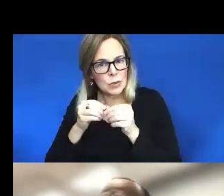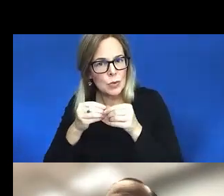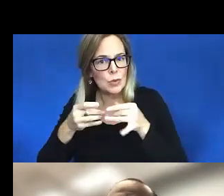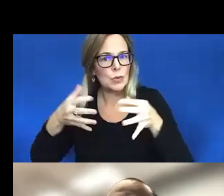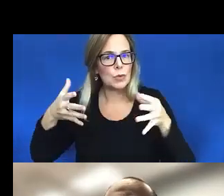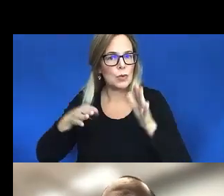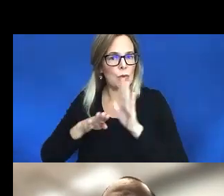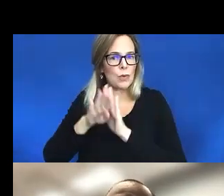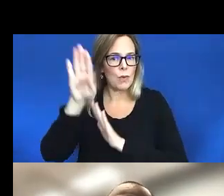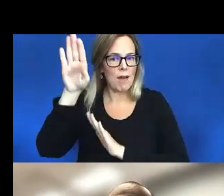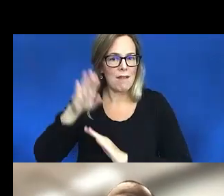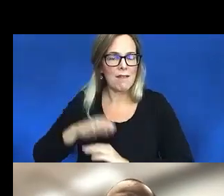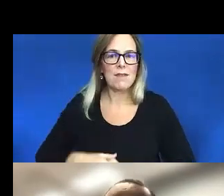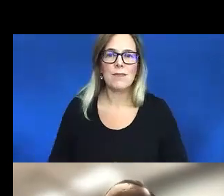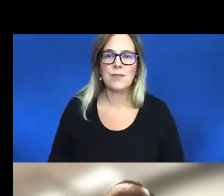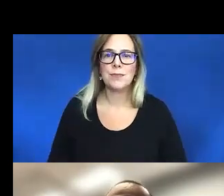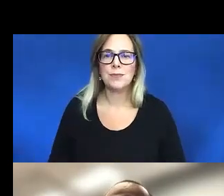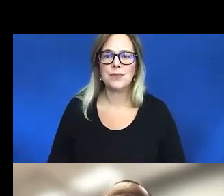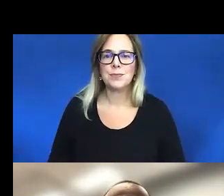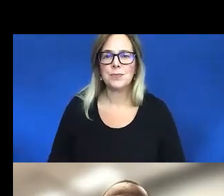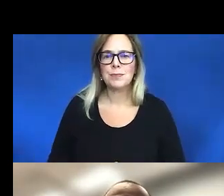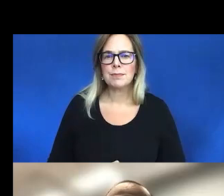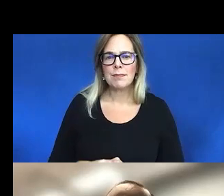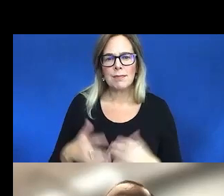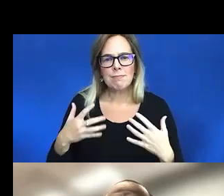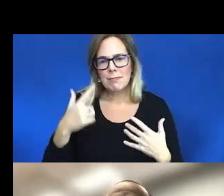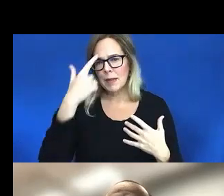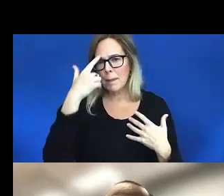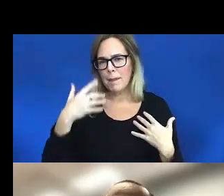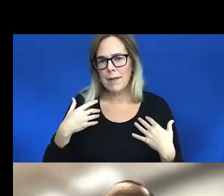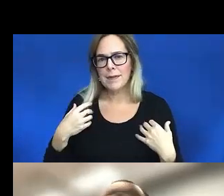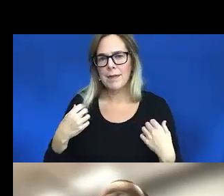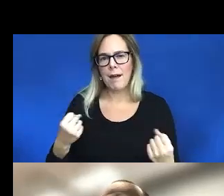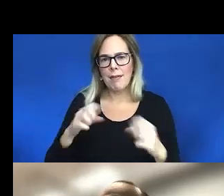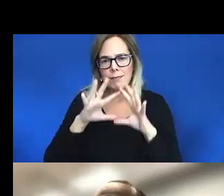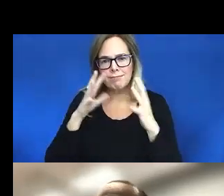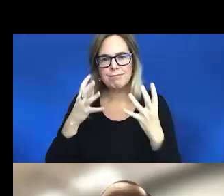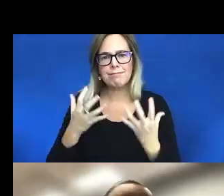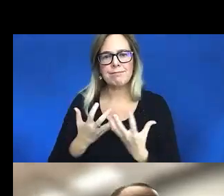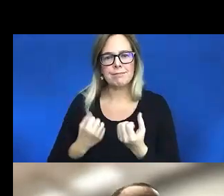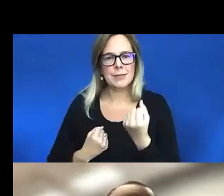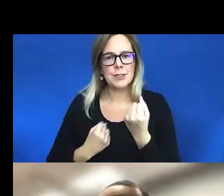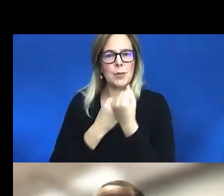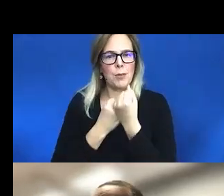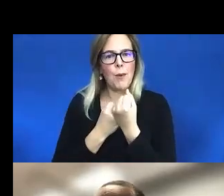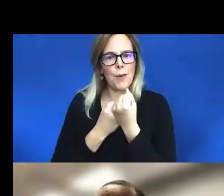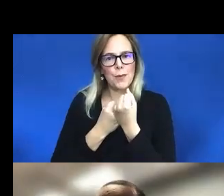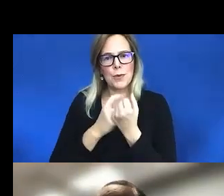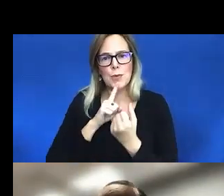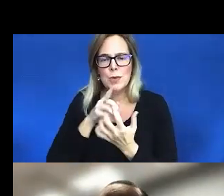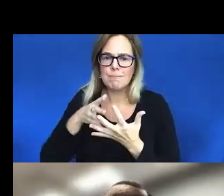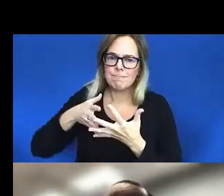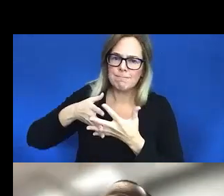All of our wellness and mental health support is based in our student M Home. These are longitudinal